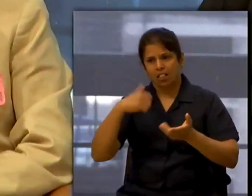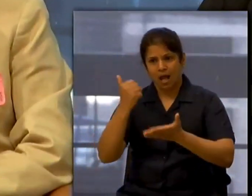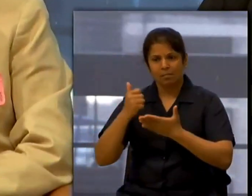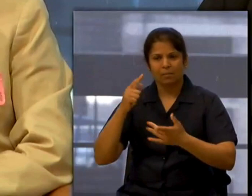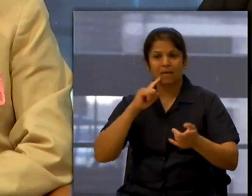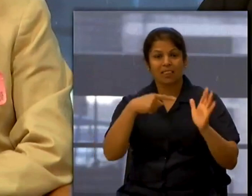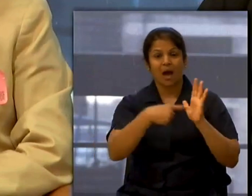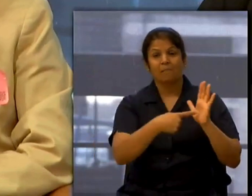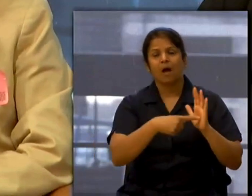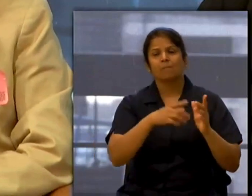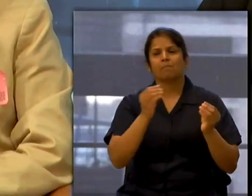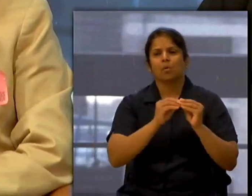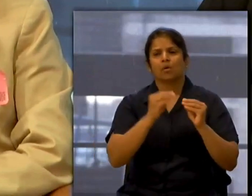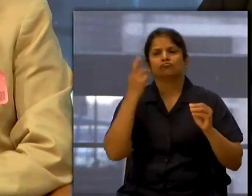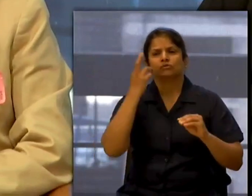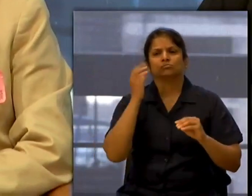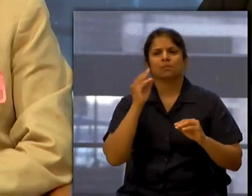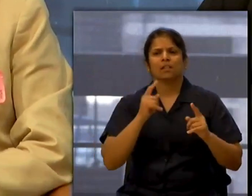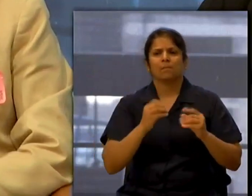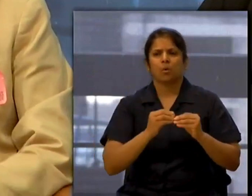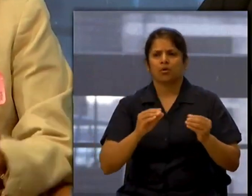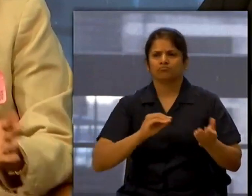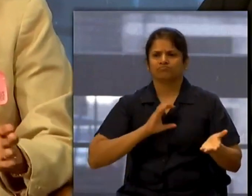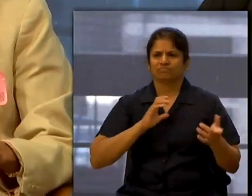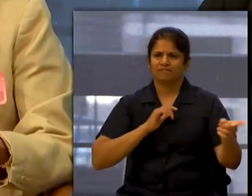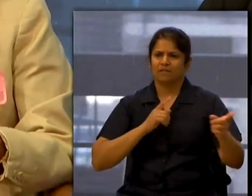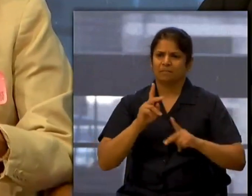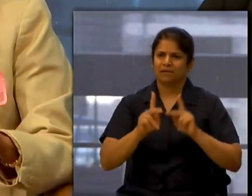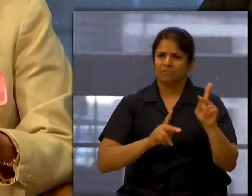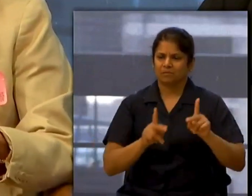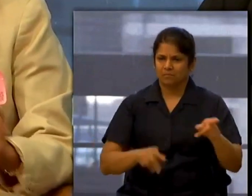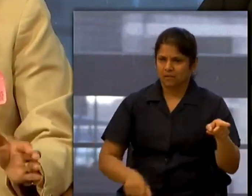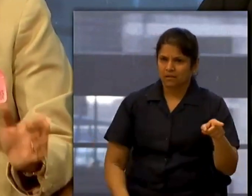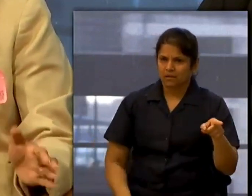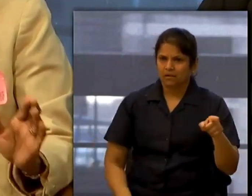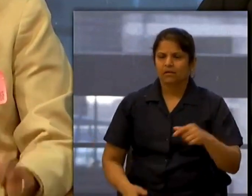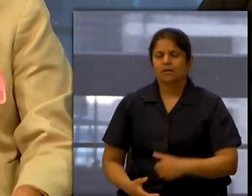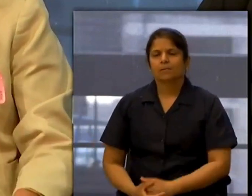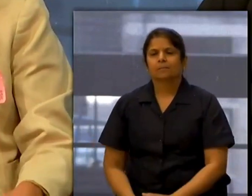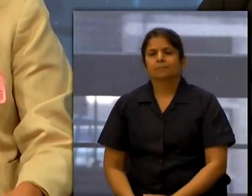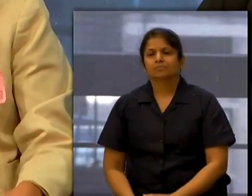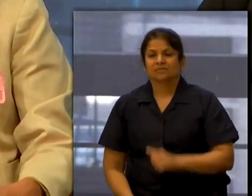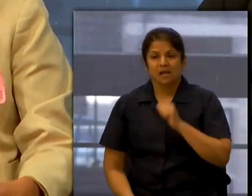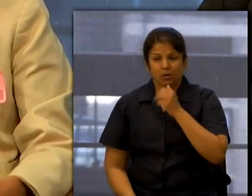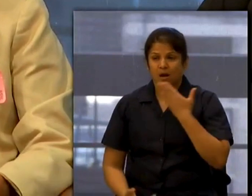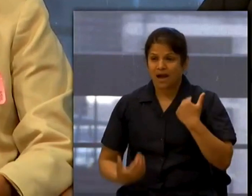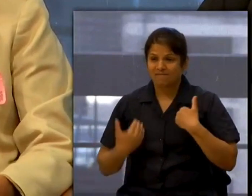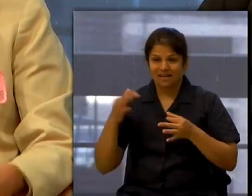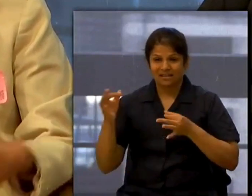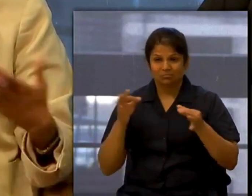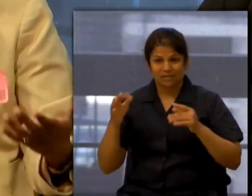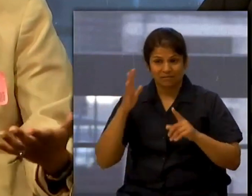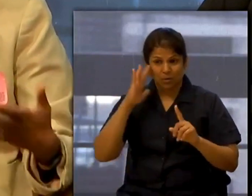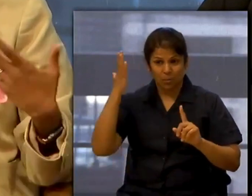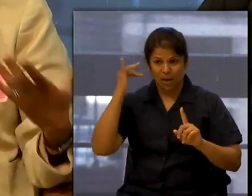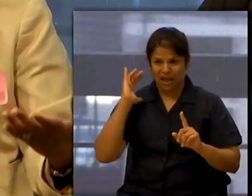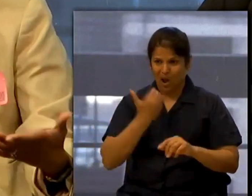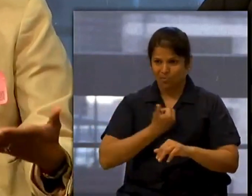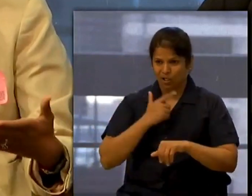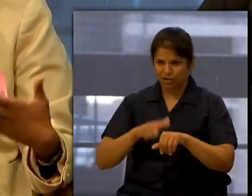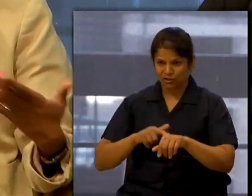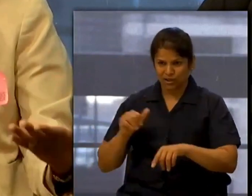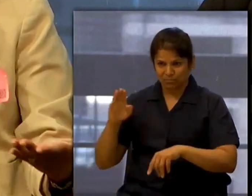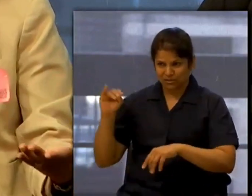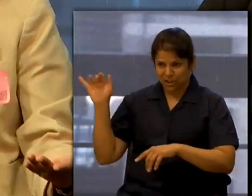population. So I don't have a great insurance explanation for why long-term care insurance is terrible, other than just the fact that